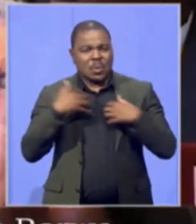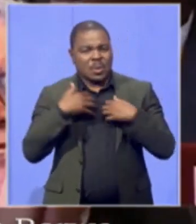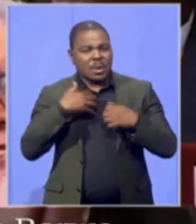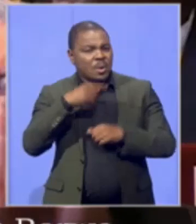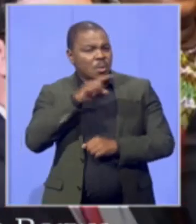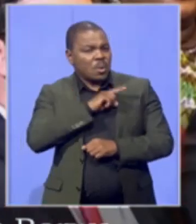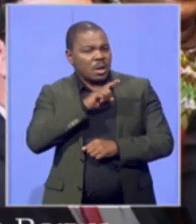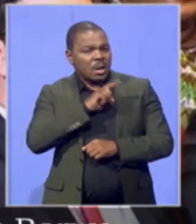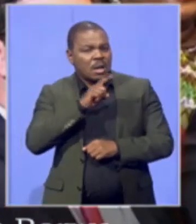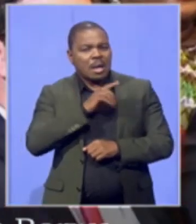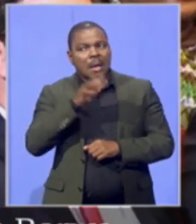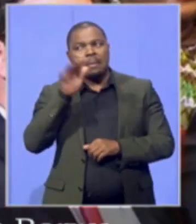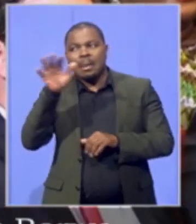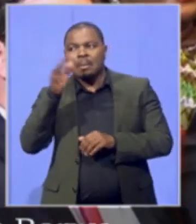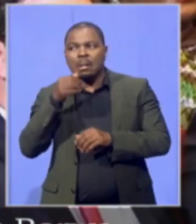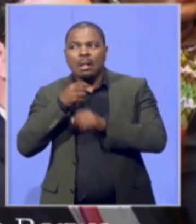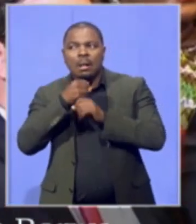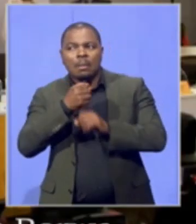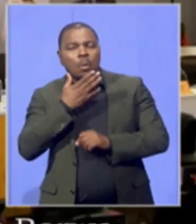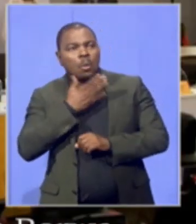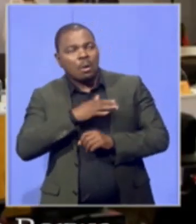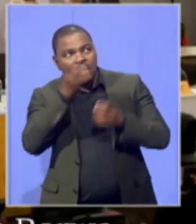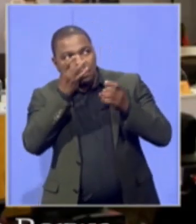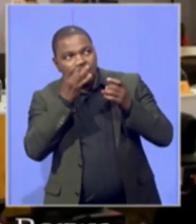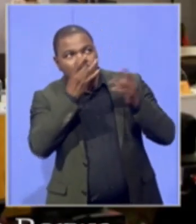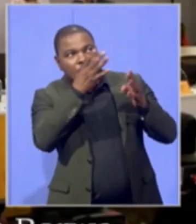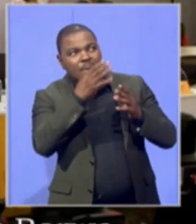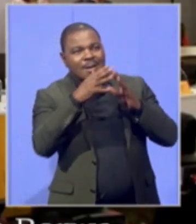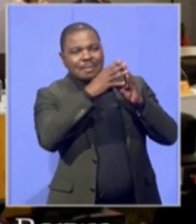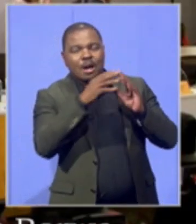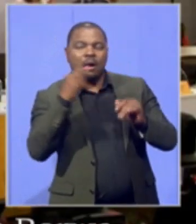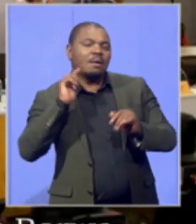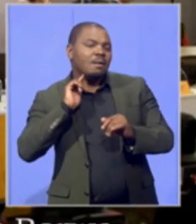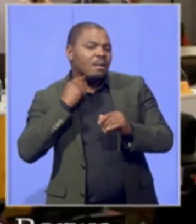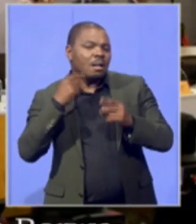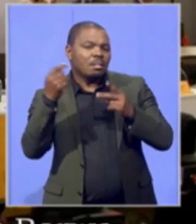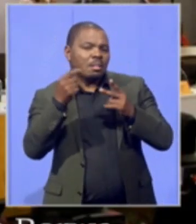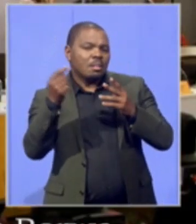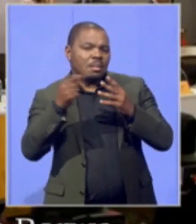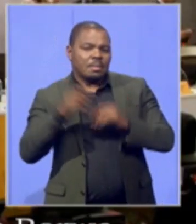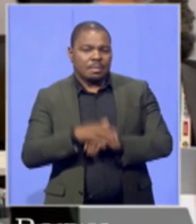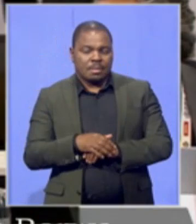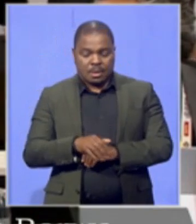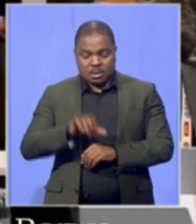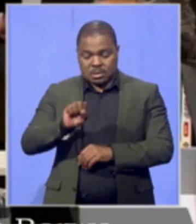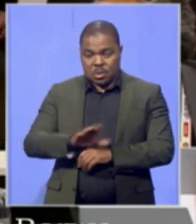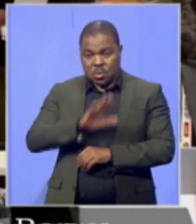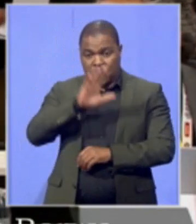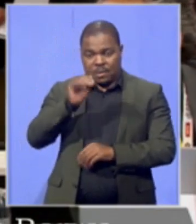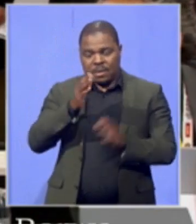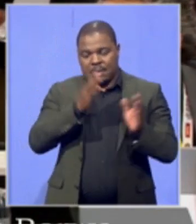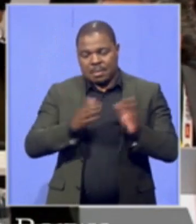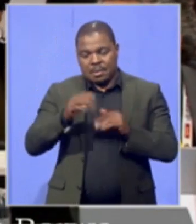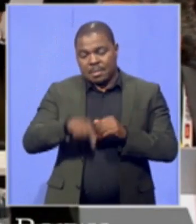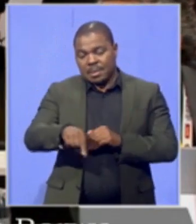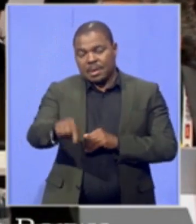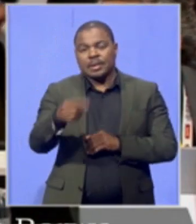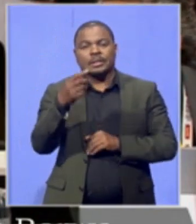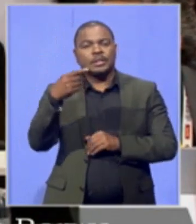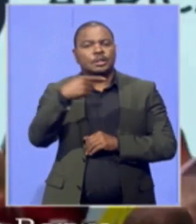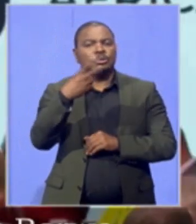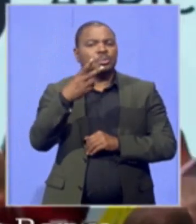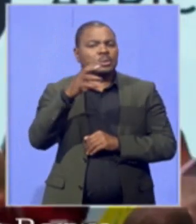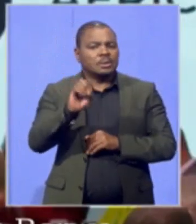maikemisetso a ho bua Afrika Borwa hampe mmusong wa Amerika. Jwalo ka Afrika Borwa e lokisetsa seboka sa G20 mafelong a selemo, letona la matjhaba